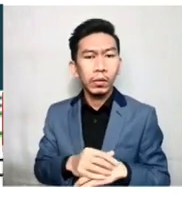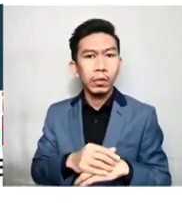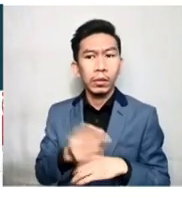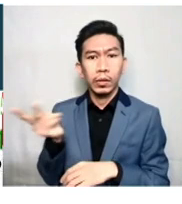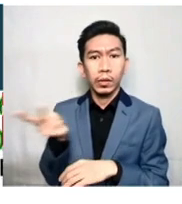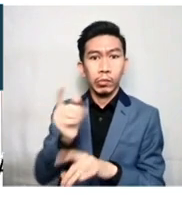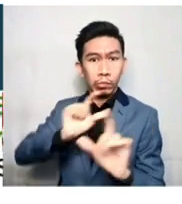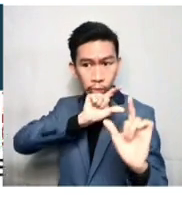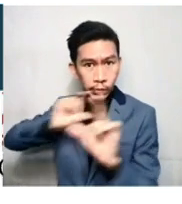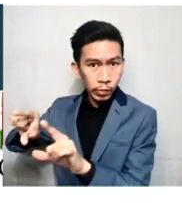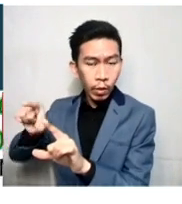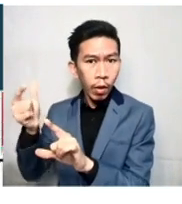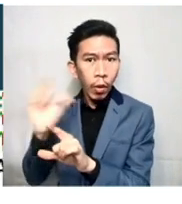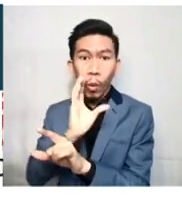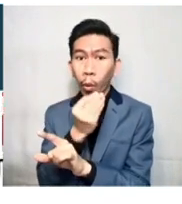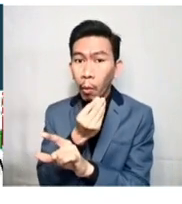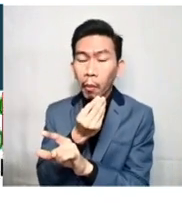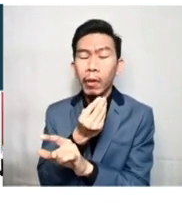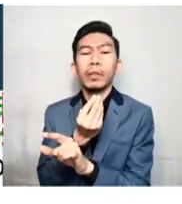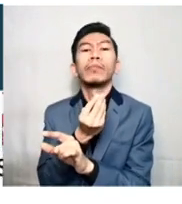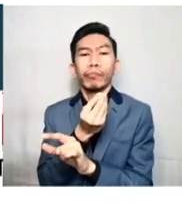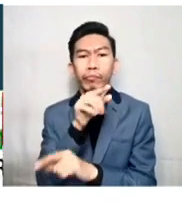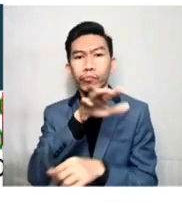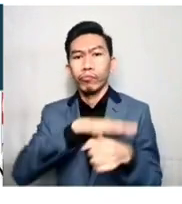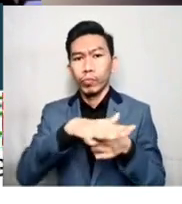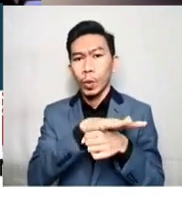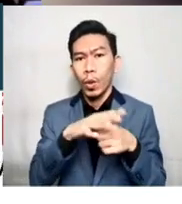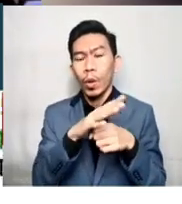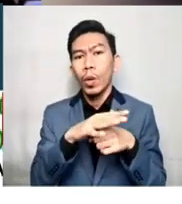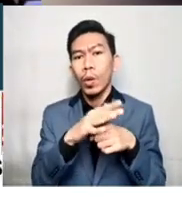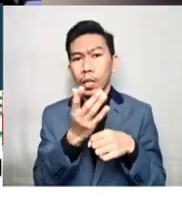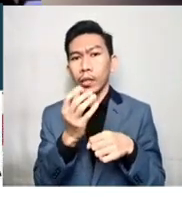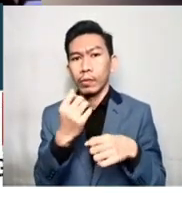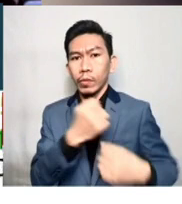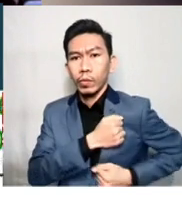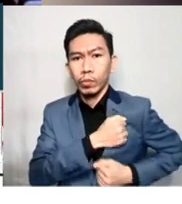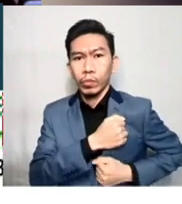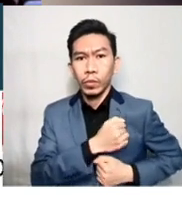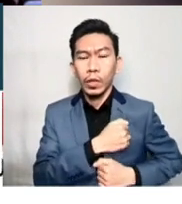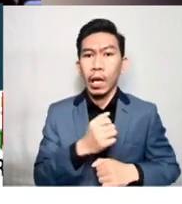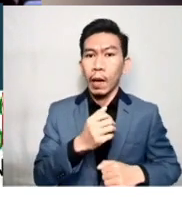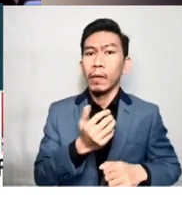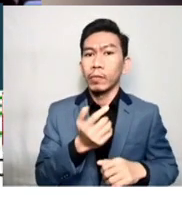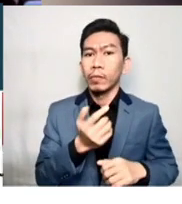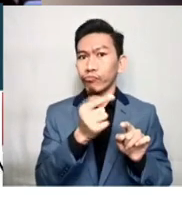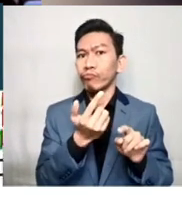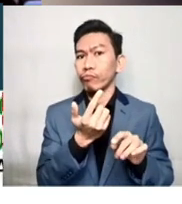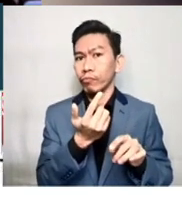by the local soldiers, the local commands of the military and the